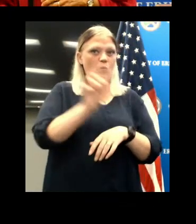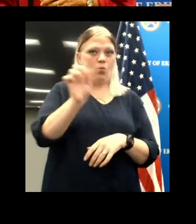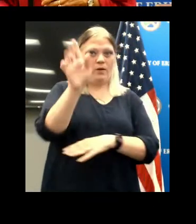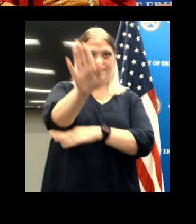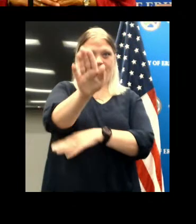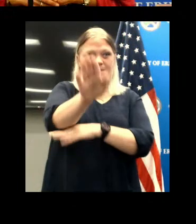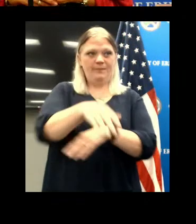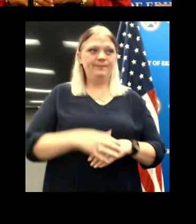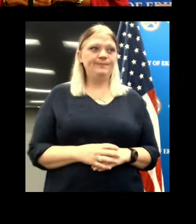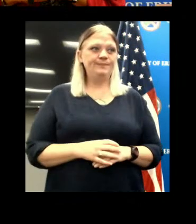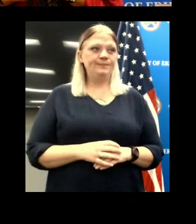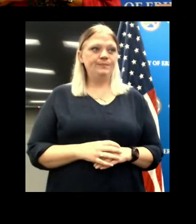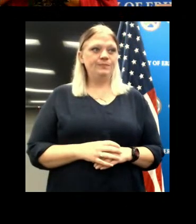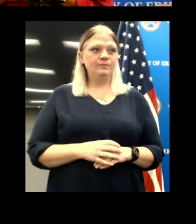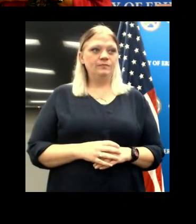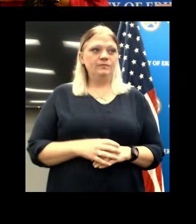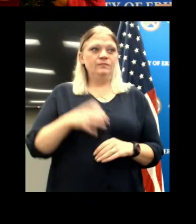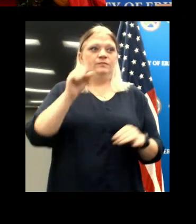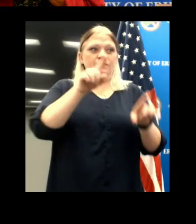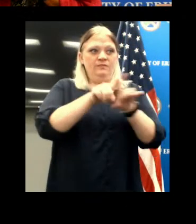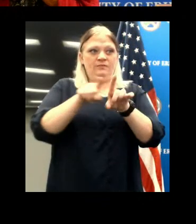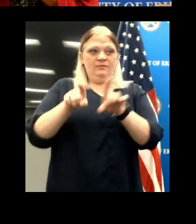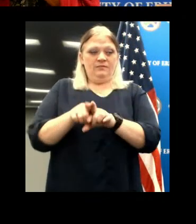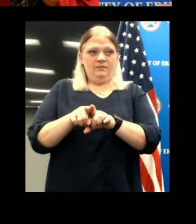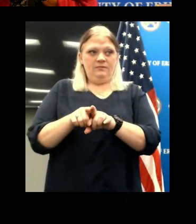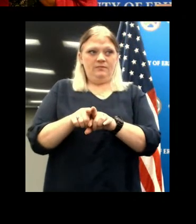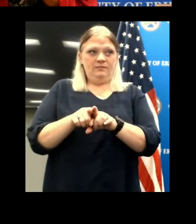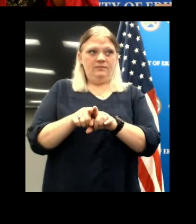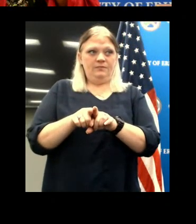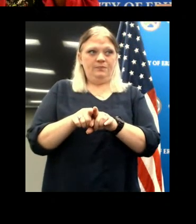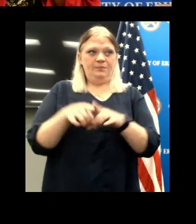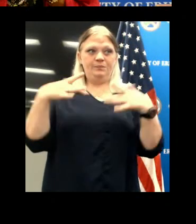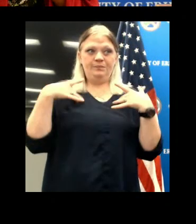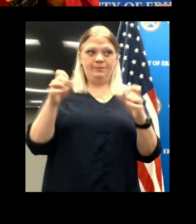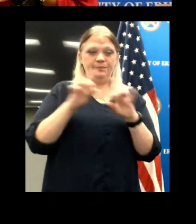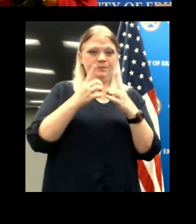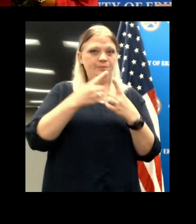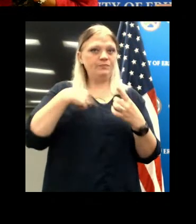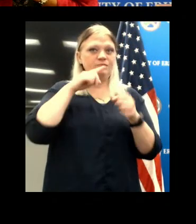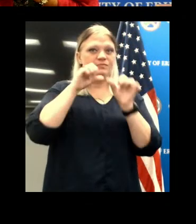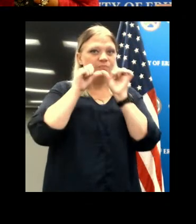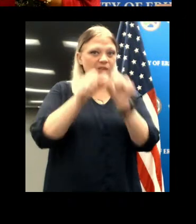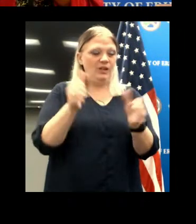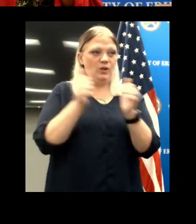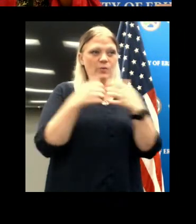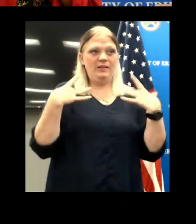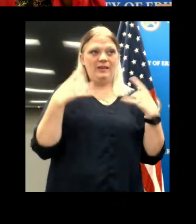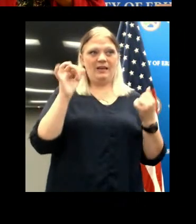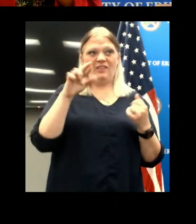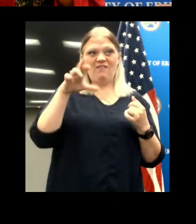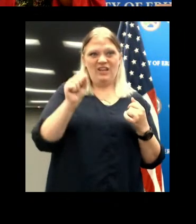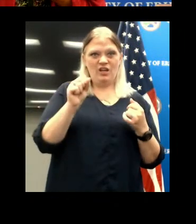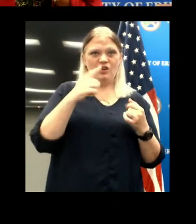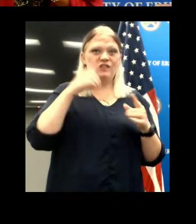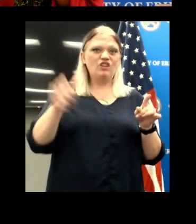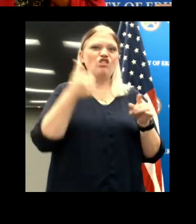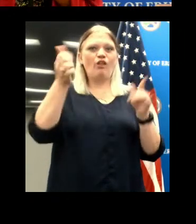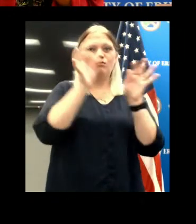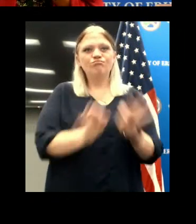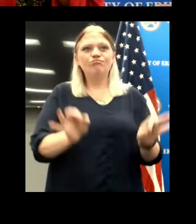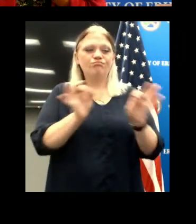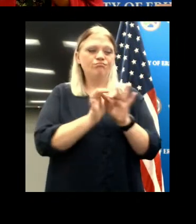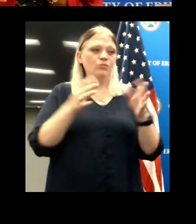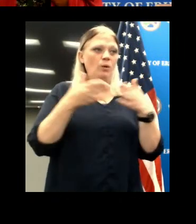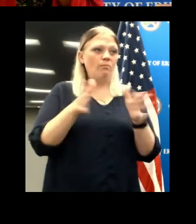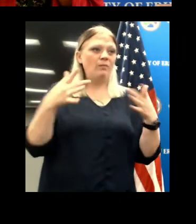p.m. So also, the Erie County Health Department, we are continuing with our health fairs. There is other important public